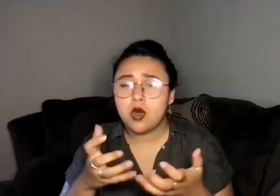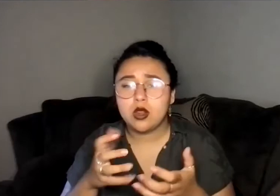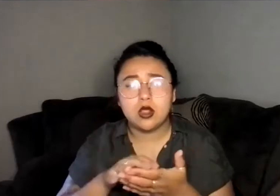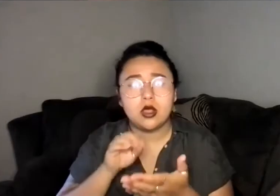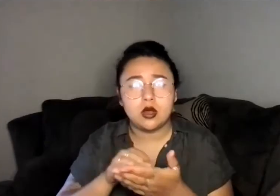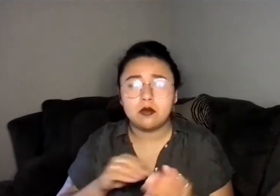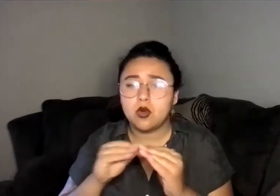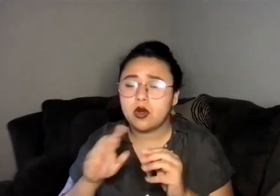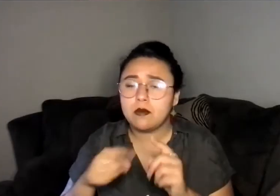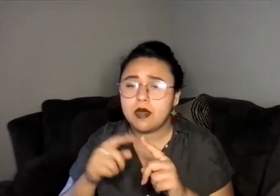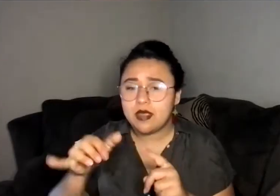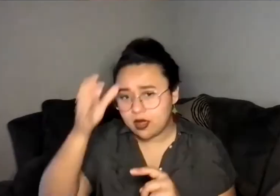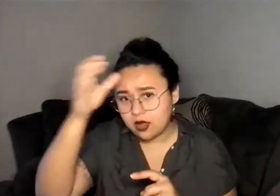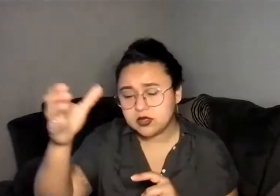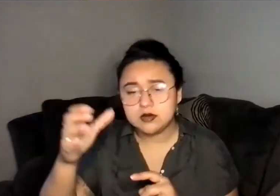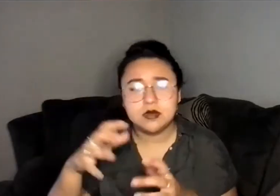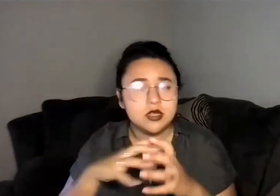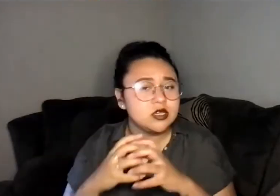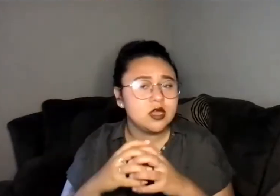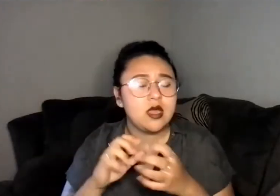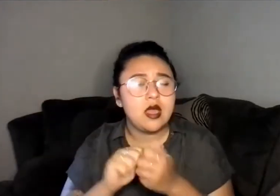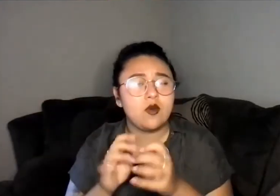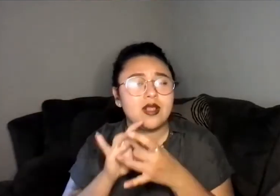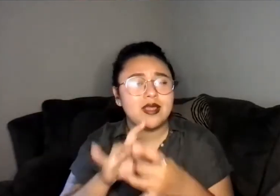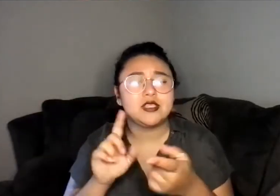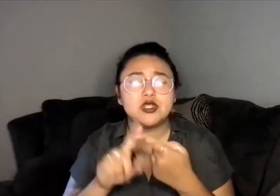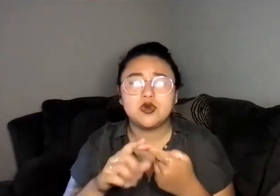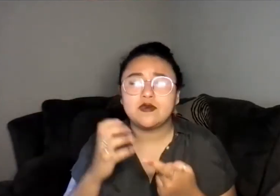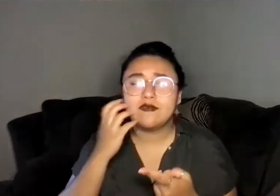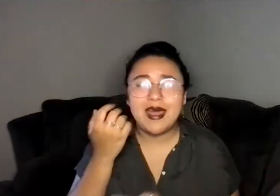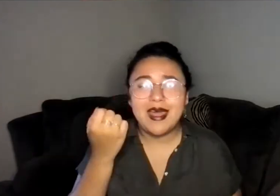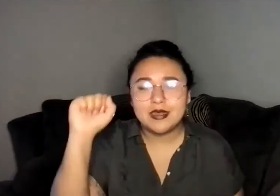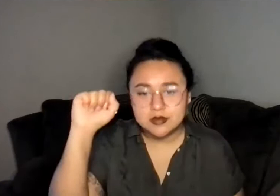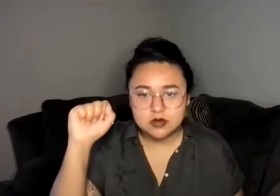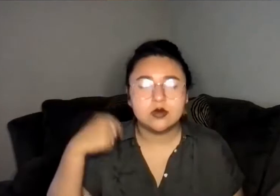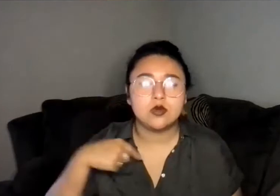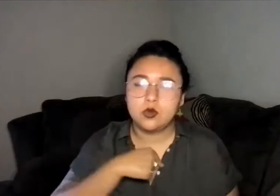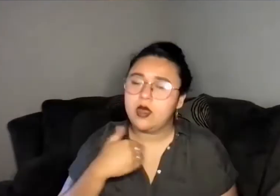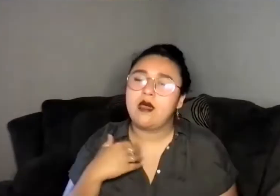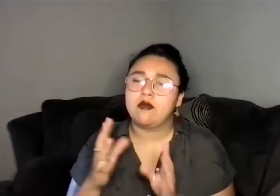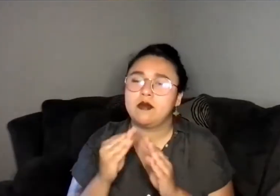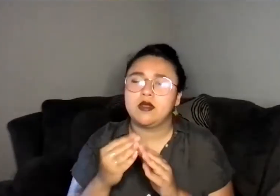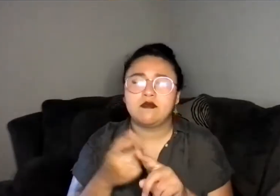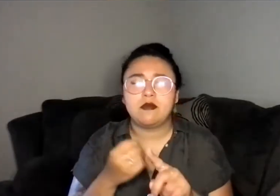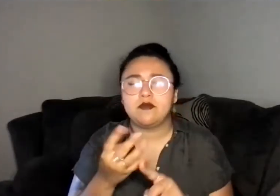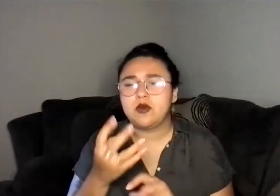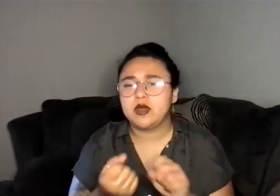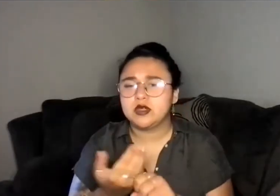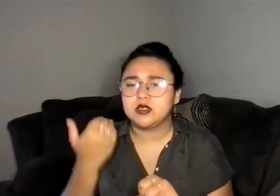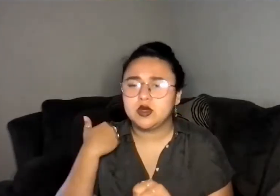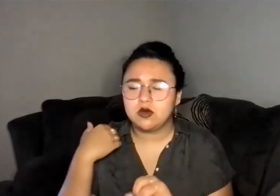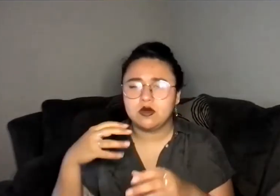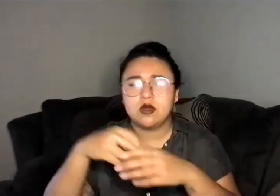of intersectionality as it relates to fat activism, we have a webinar from a couple of years ago featuring scholar